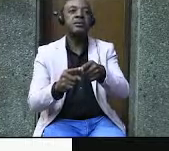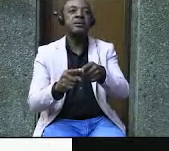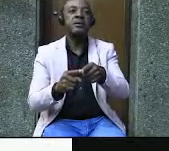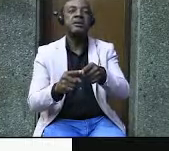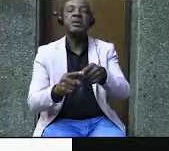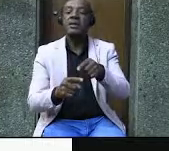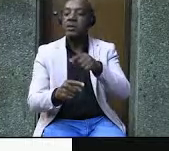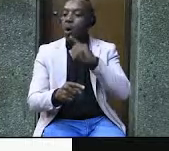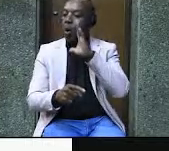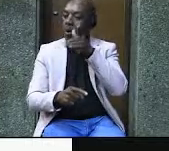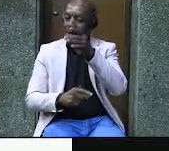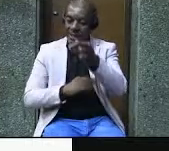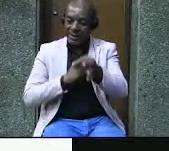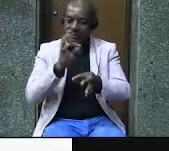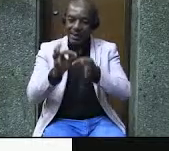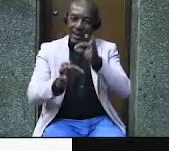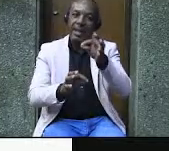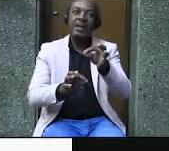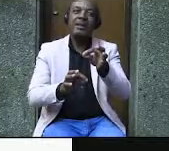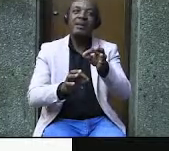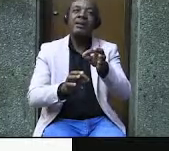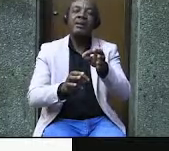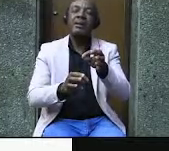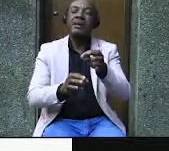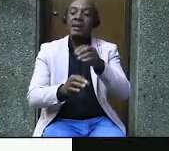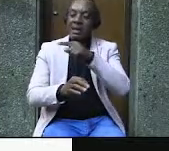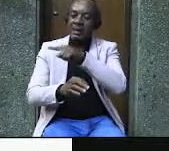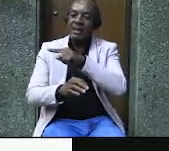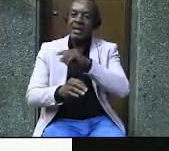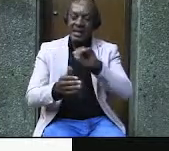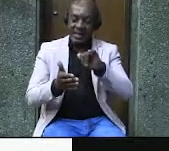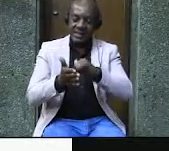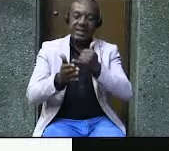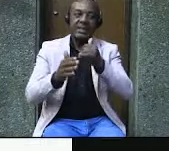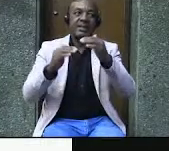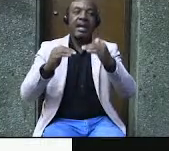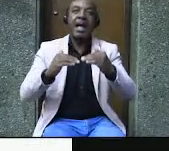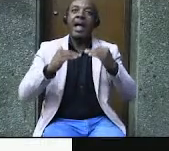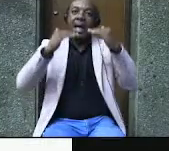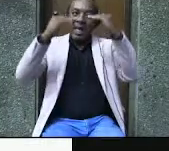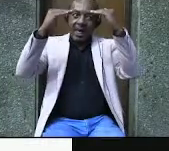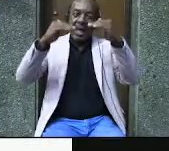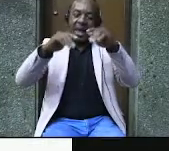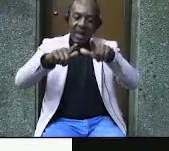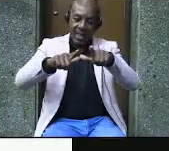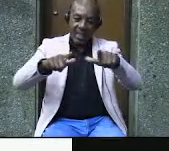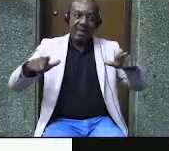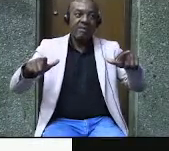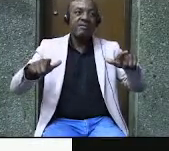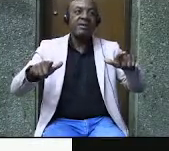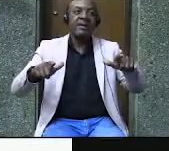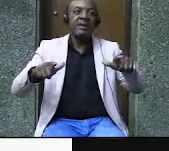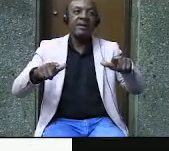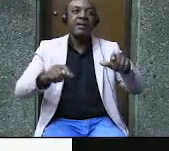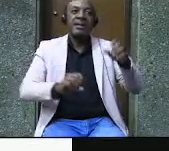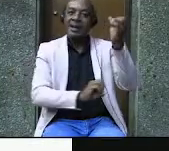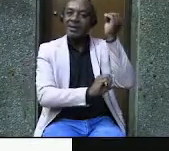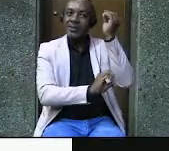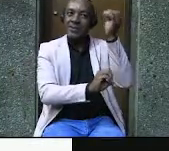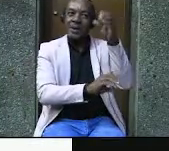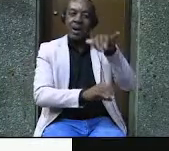It's just a high-level presentation on the key aspects of the